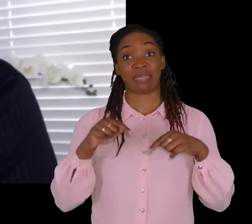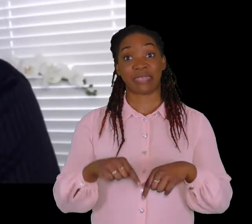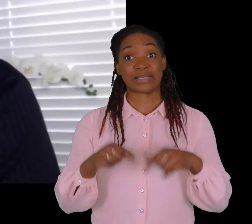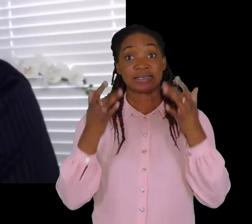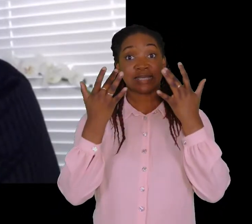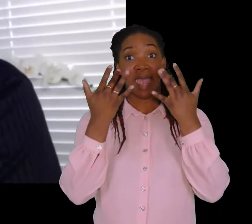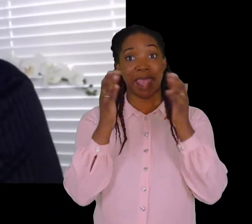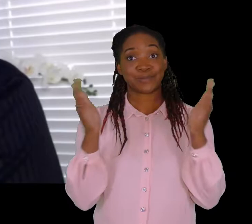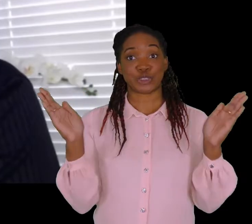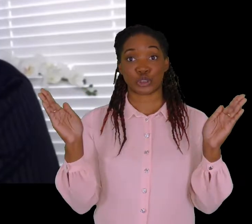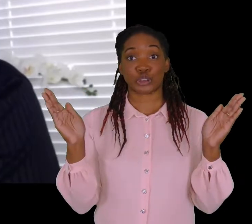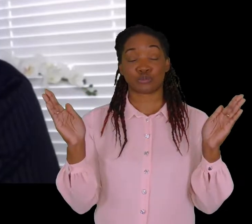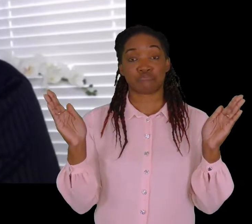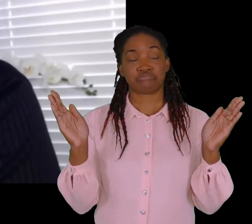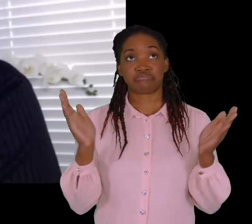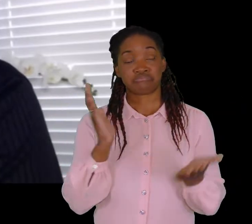This exhibition